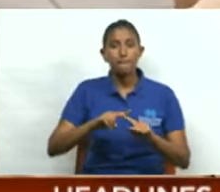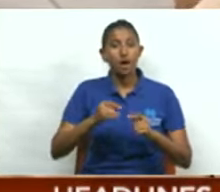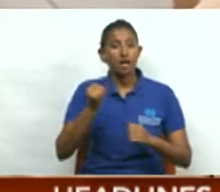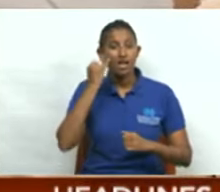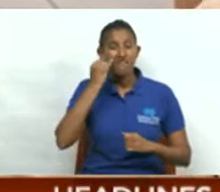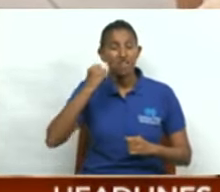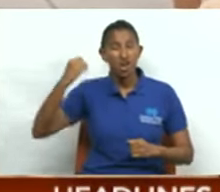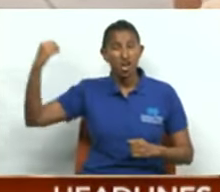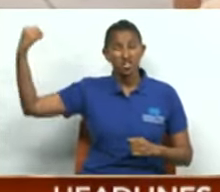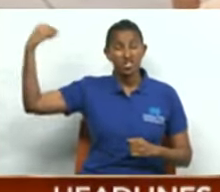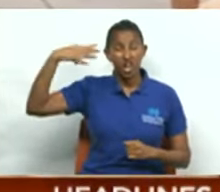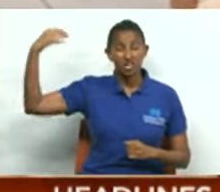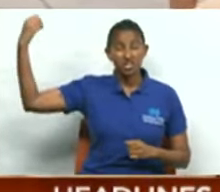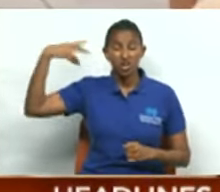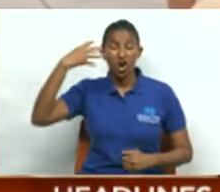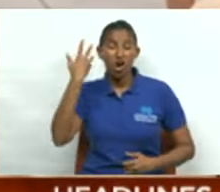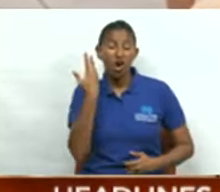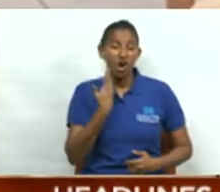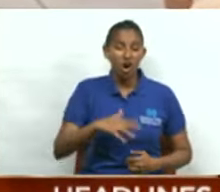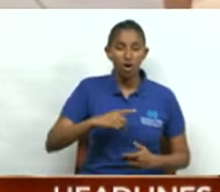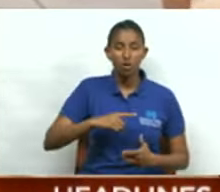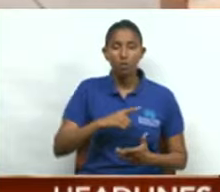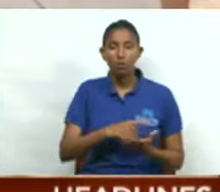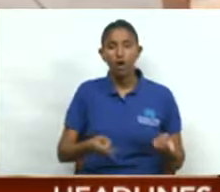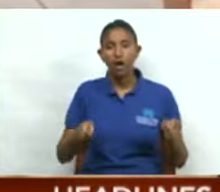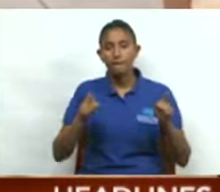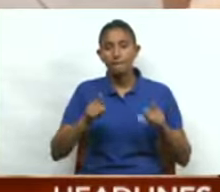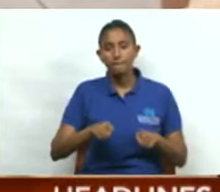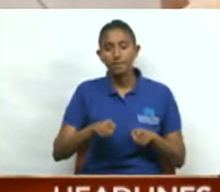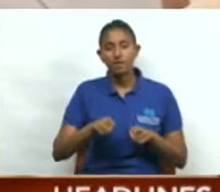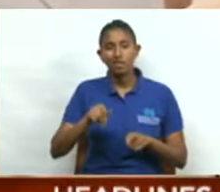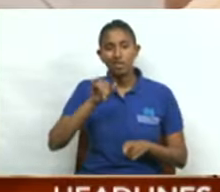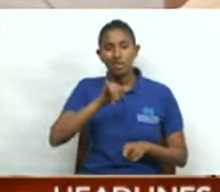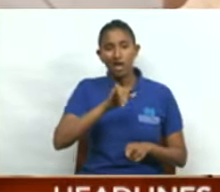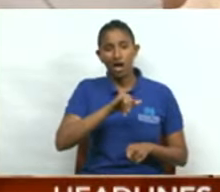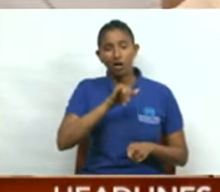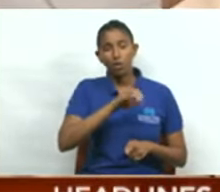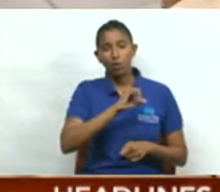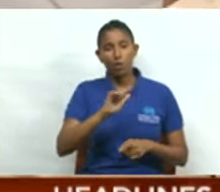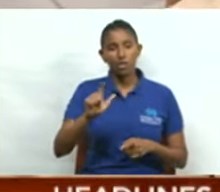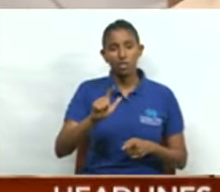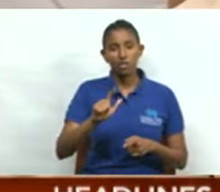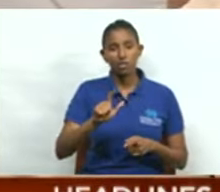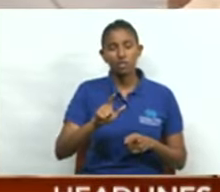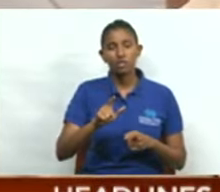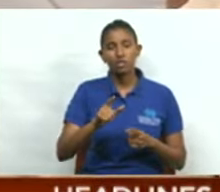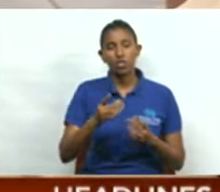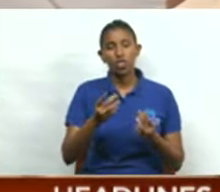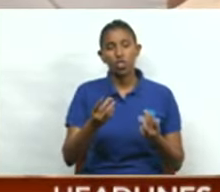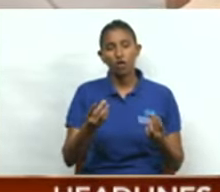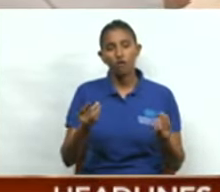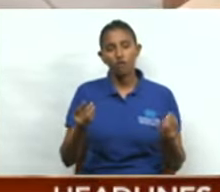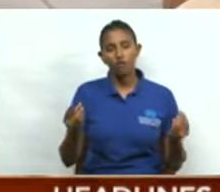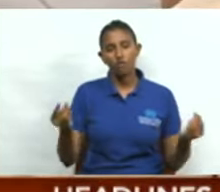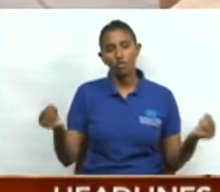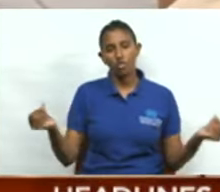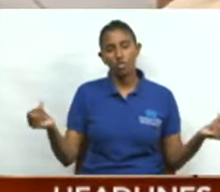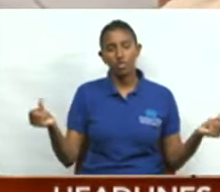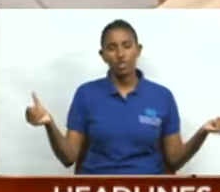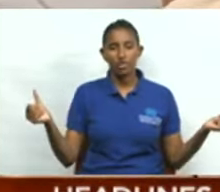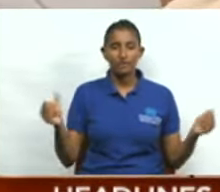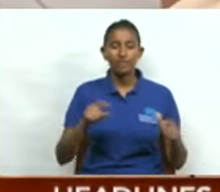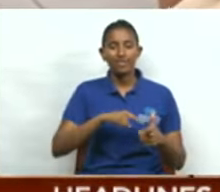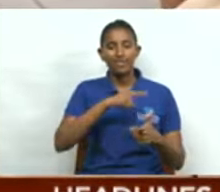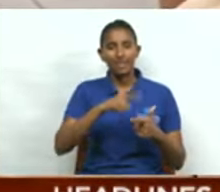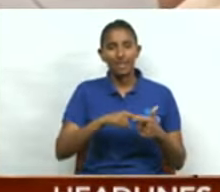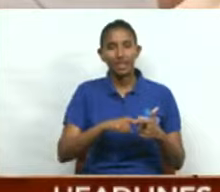hot, the hydrocarbons that is on the rock become very soft, melt, and when you have a high tide